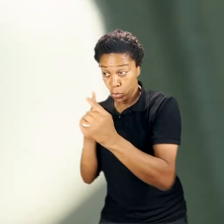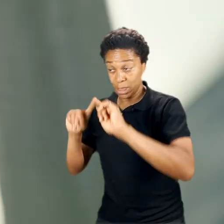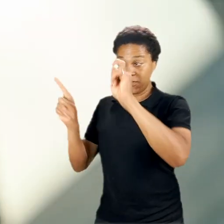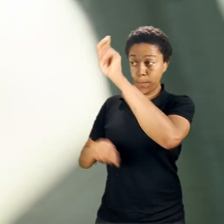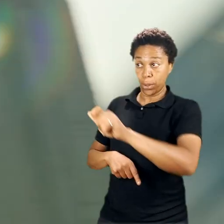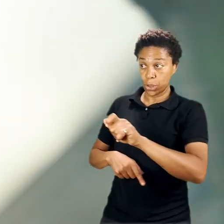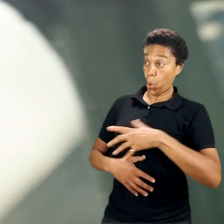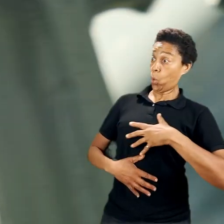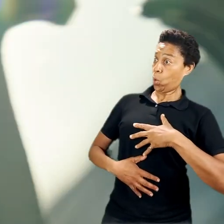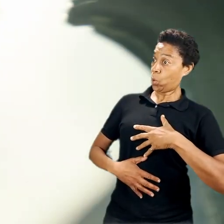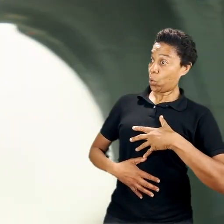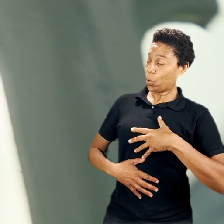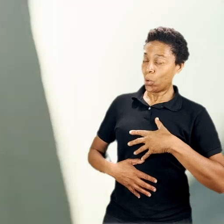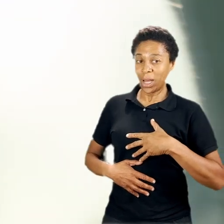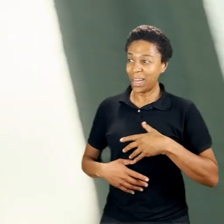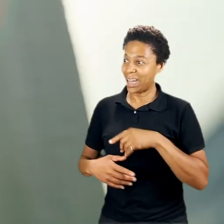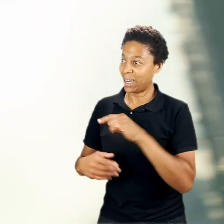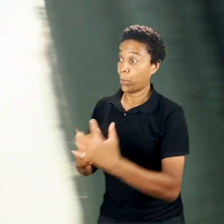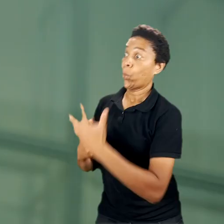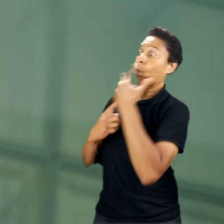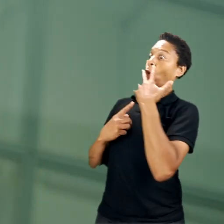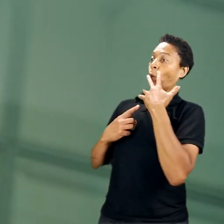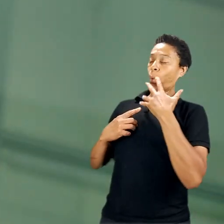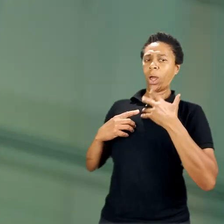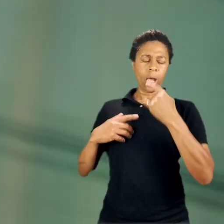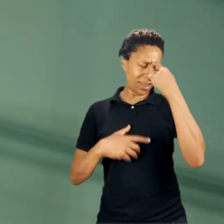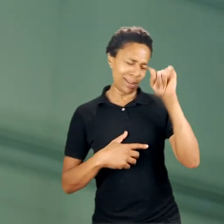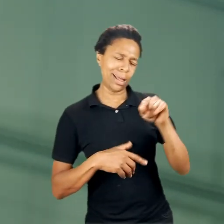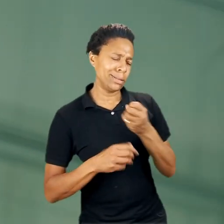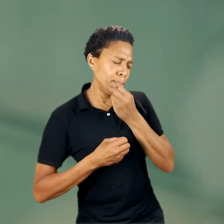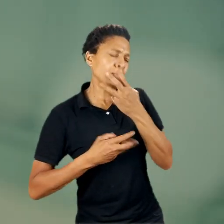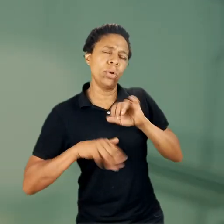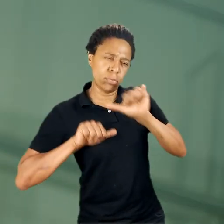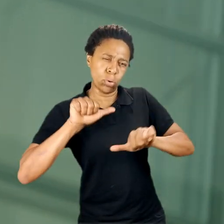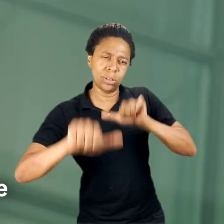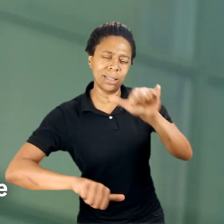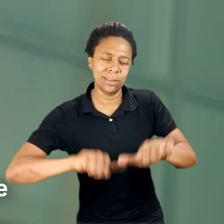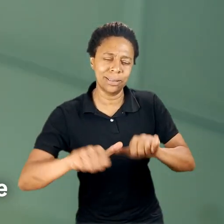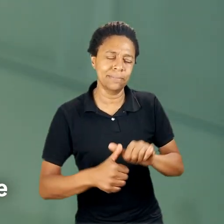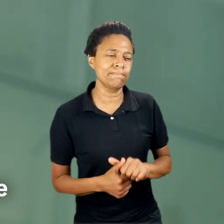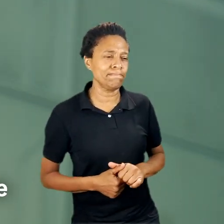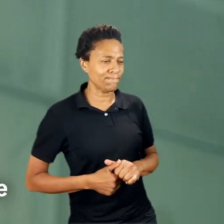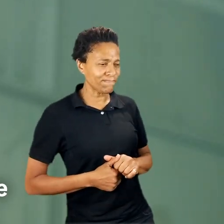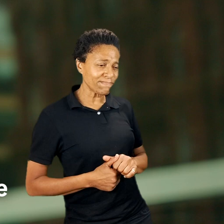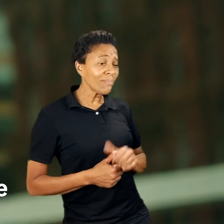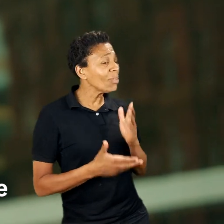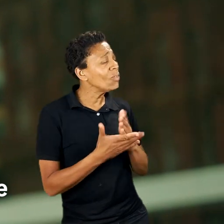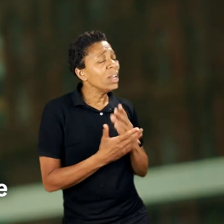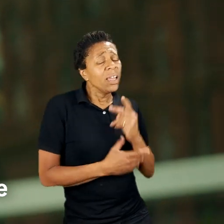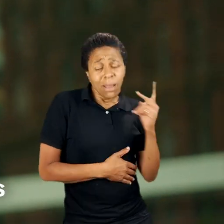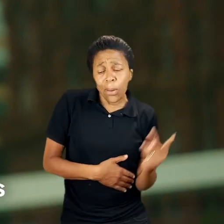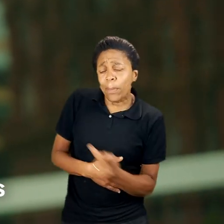influence someone else's idea into a point where it actually becomes something tangible I think that's really beautiful they're both themes that